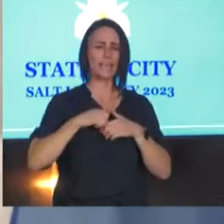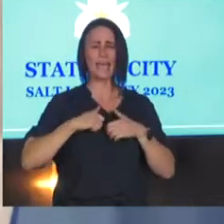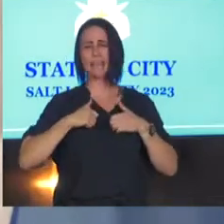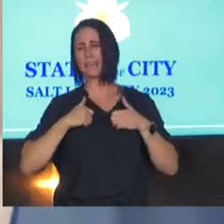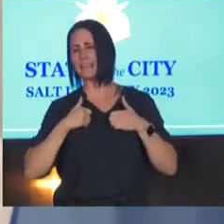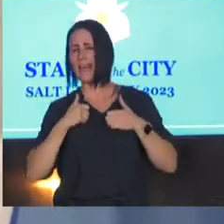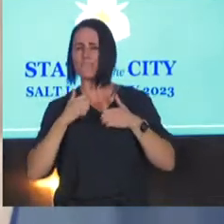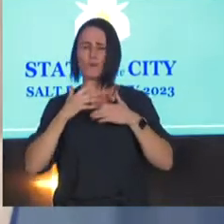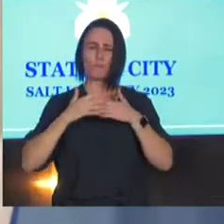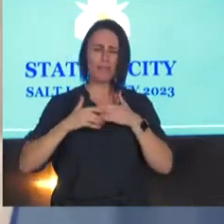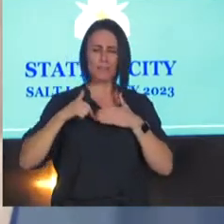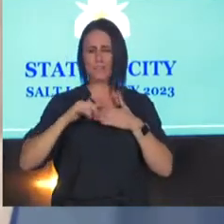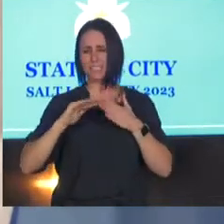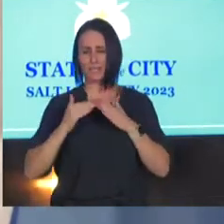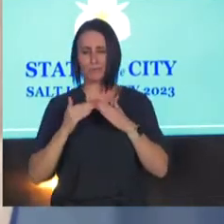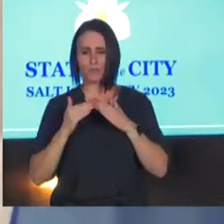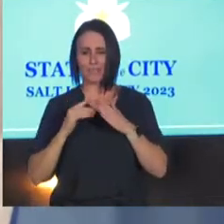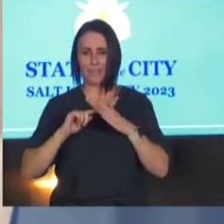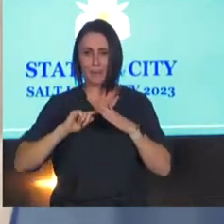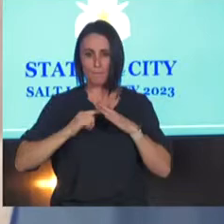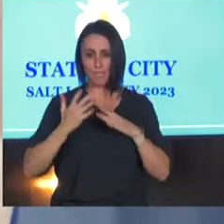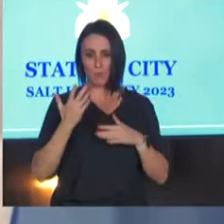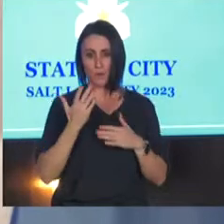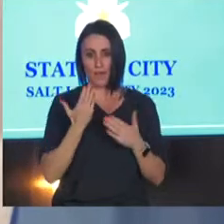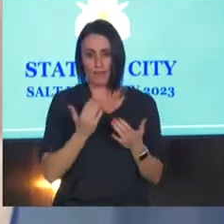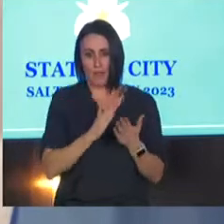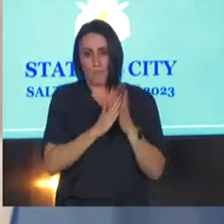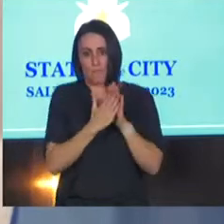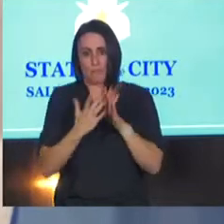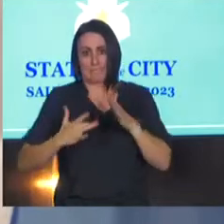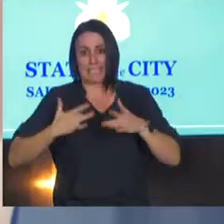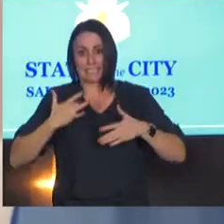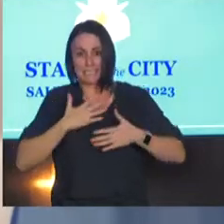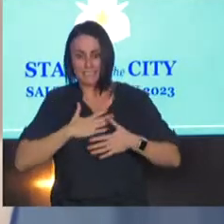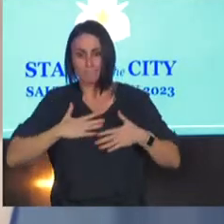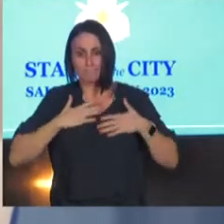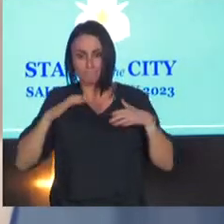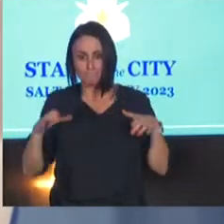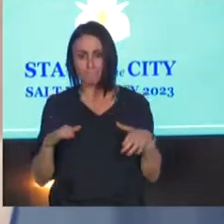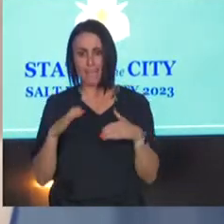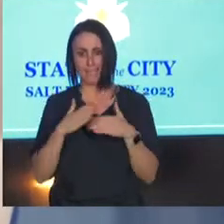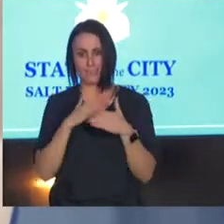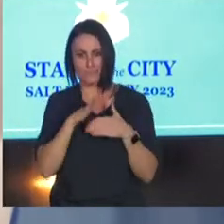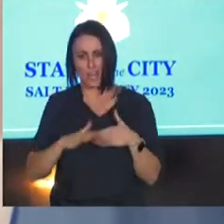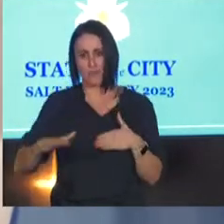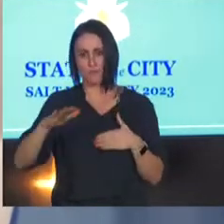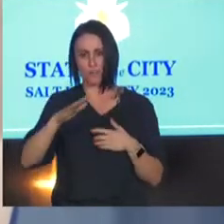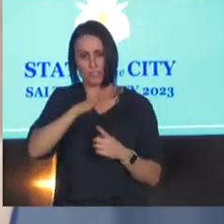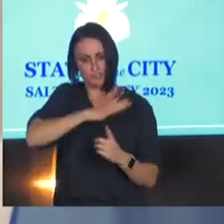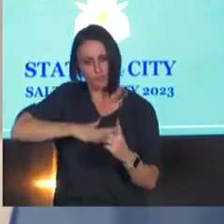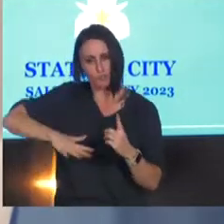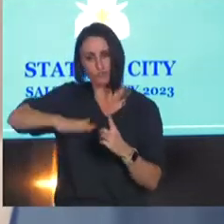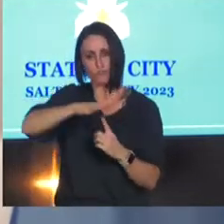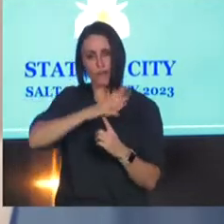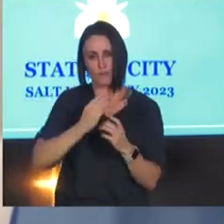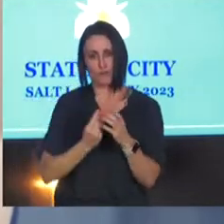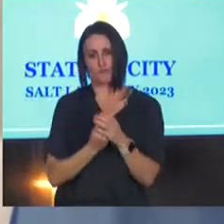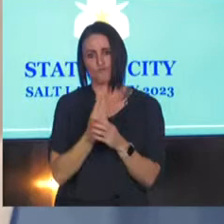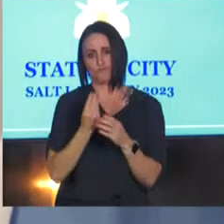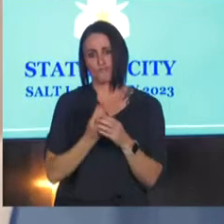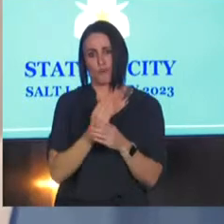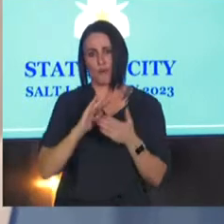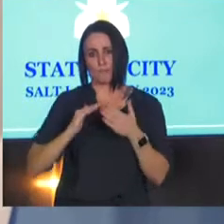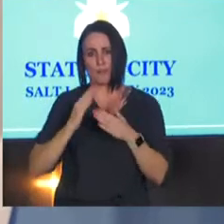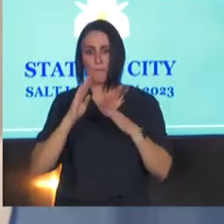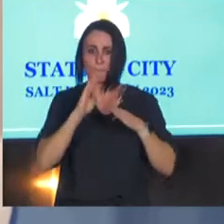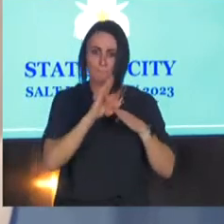this community, beginning what has now become a much more vibrant and active neighborhood, surrounded by a growing community